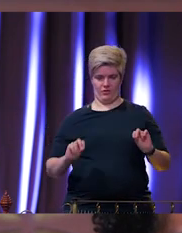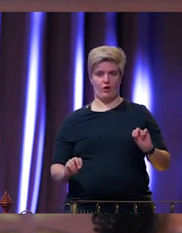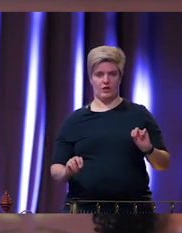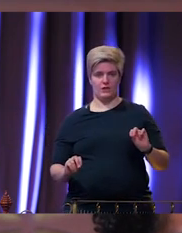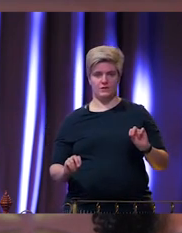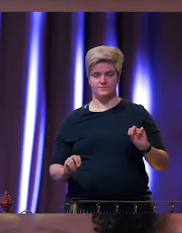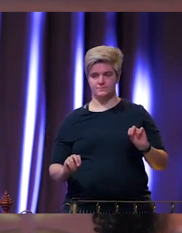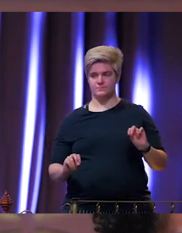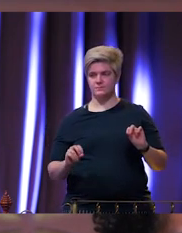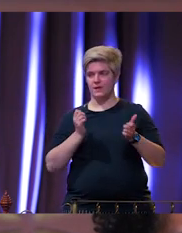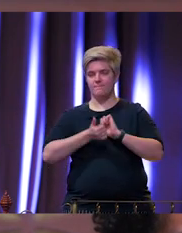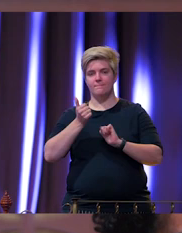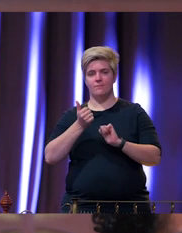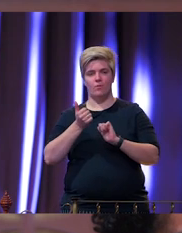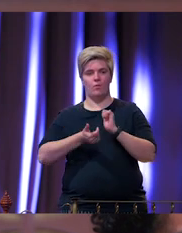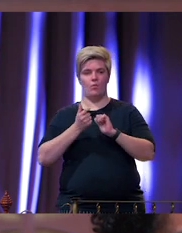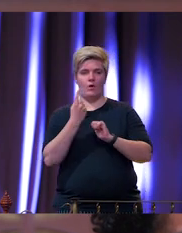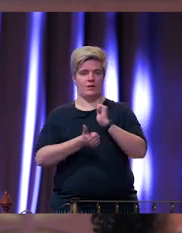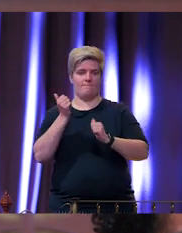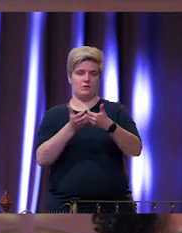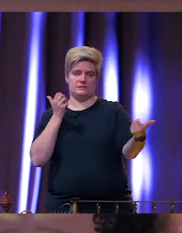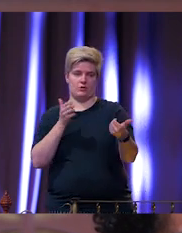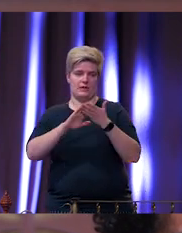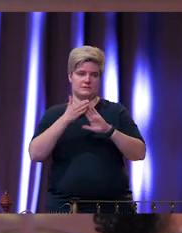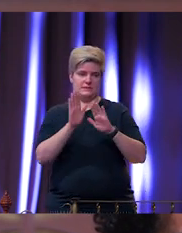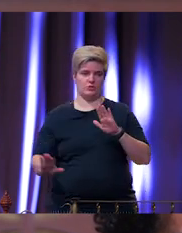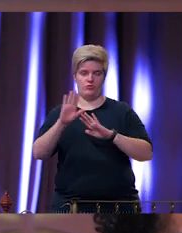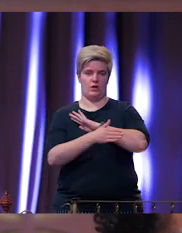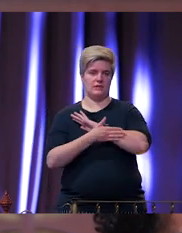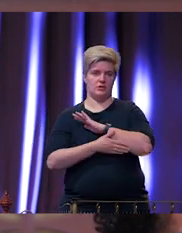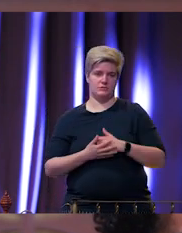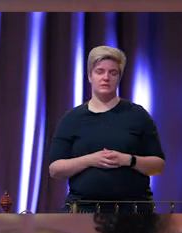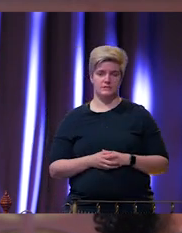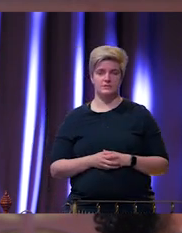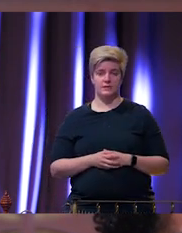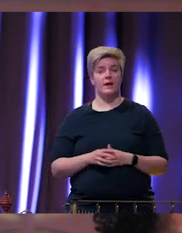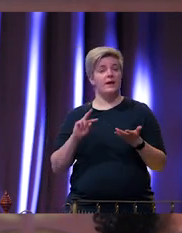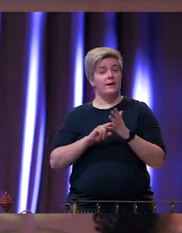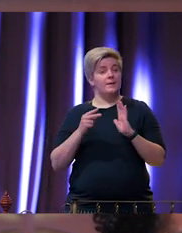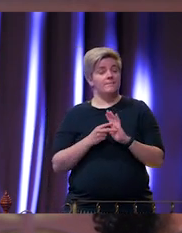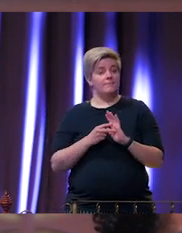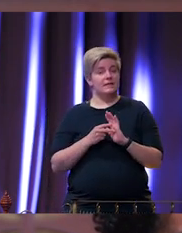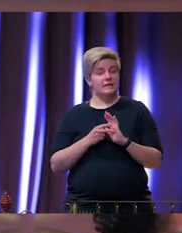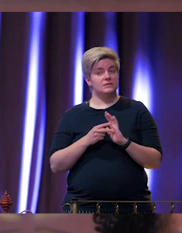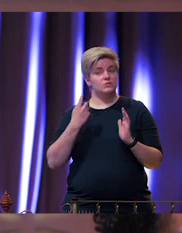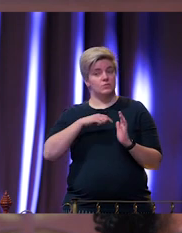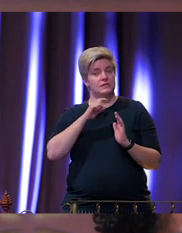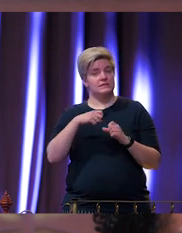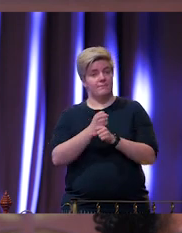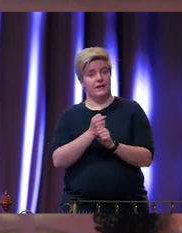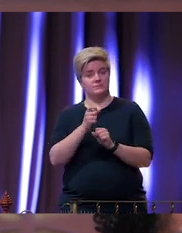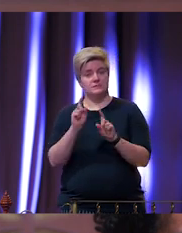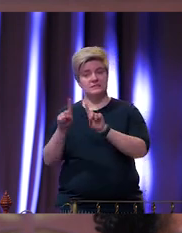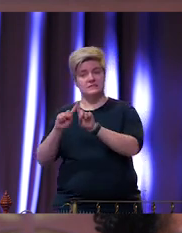and one of the most segregated cities in the country. And that means that some different choices, you know, and